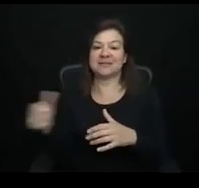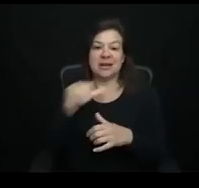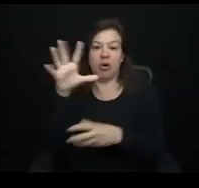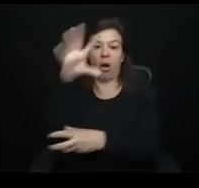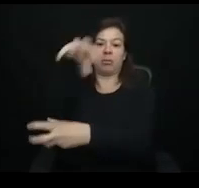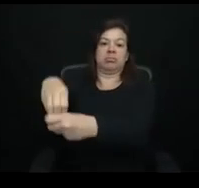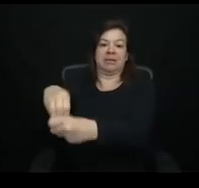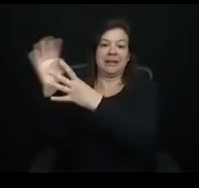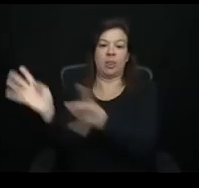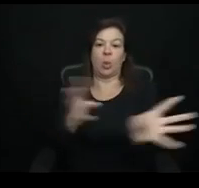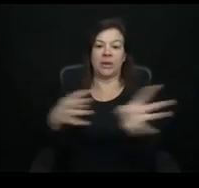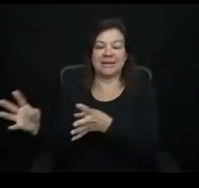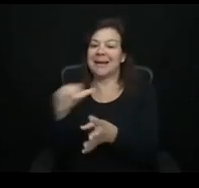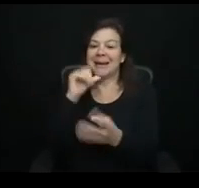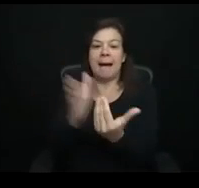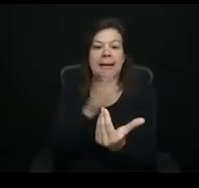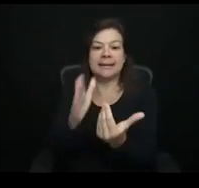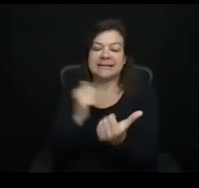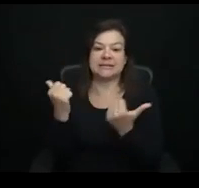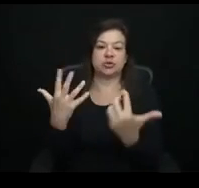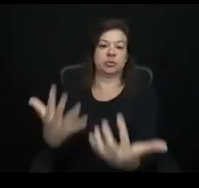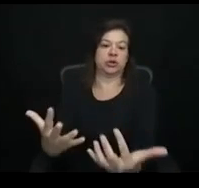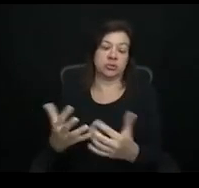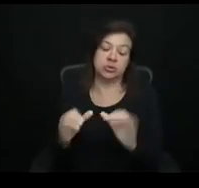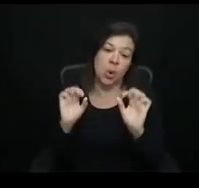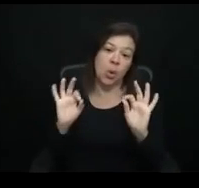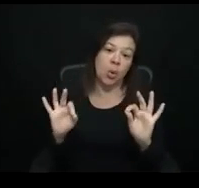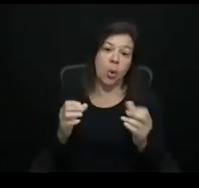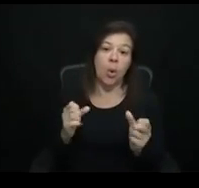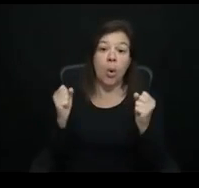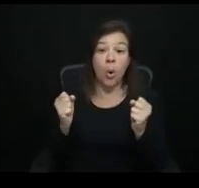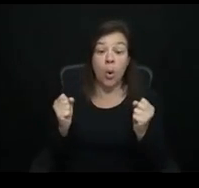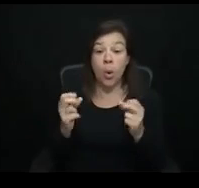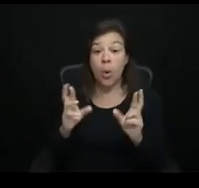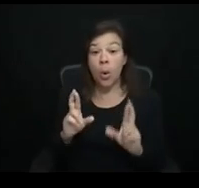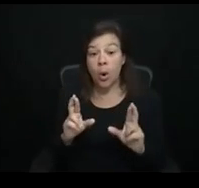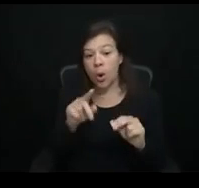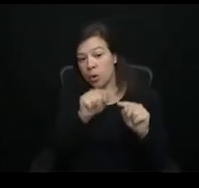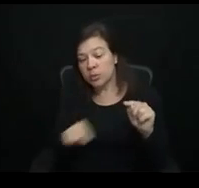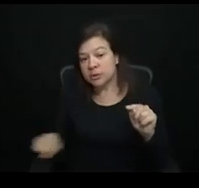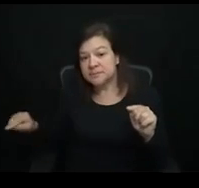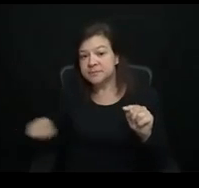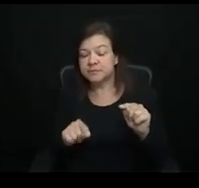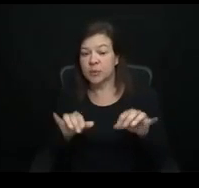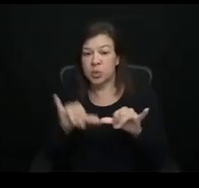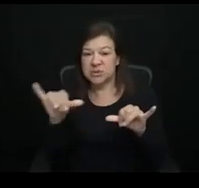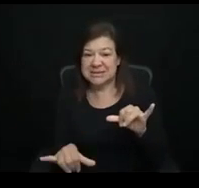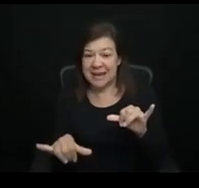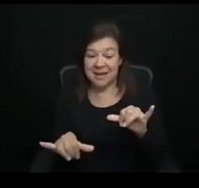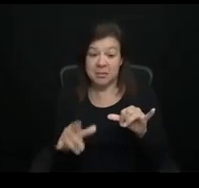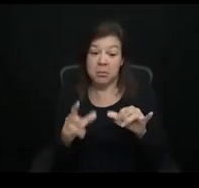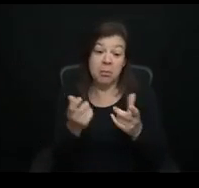wasn't that burnable. So that's likely to stay there and not fill in. Some portions of it may fill in, but probably not the whole